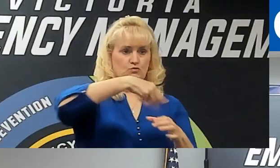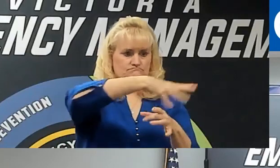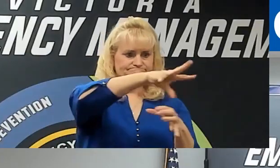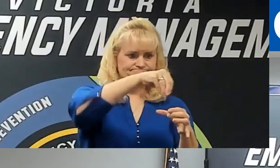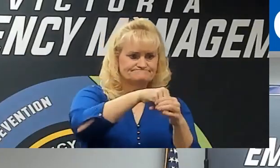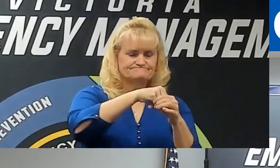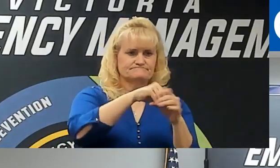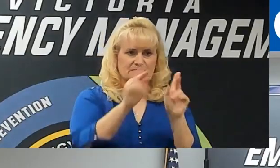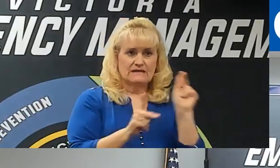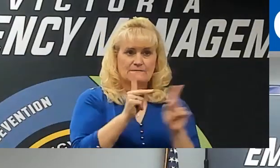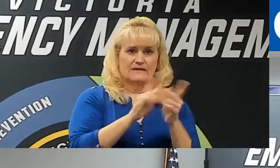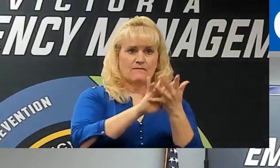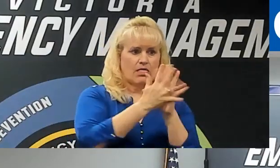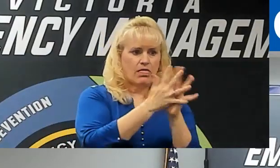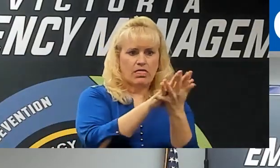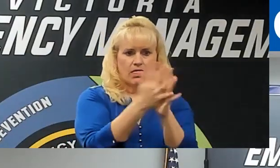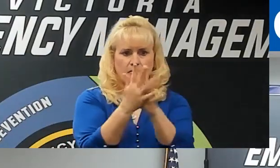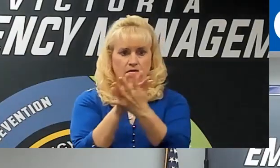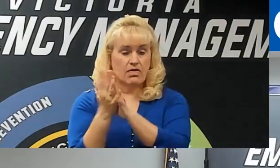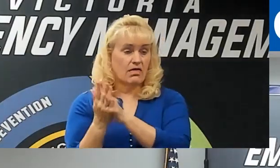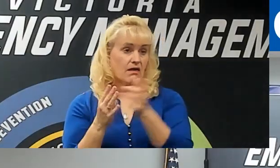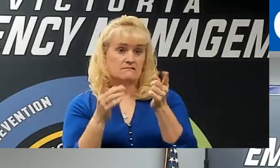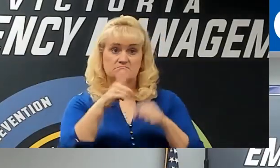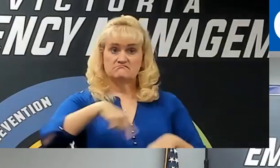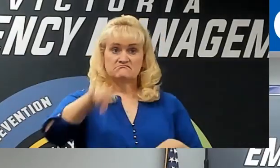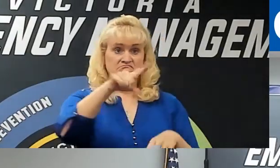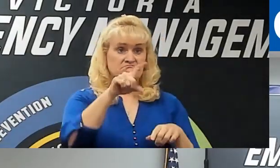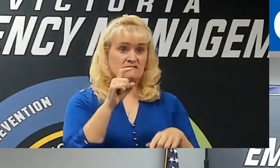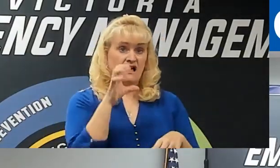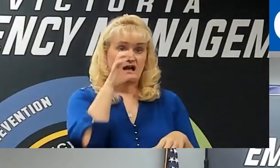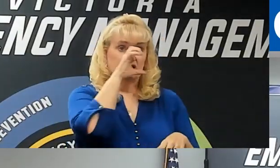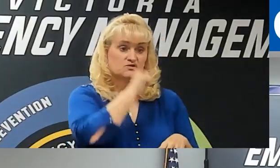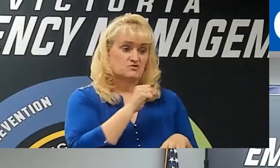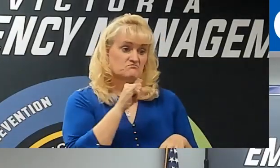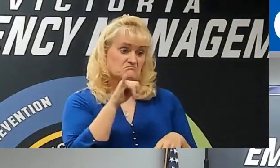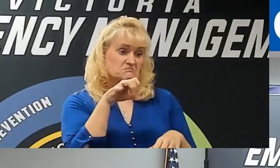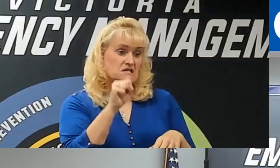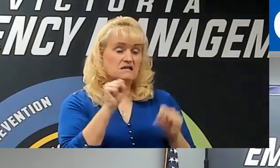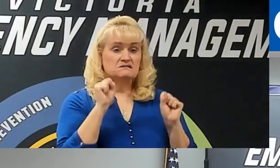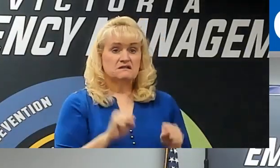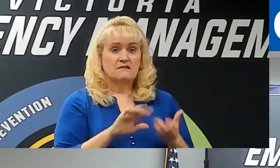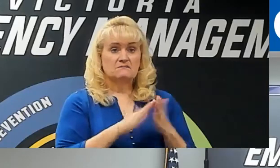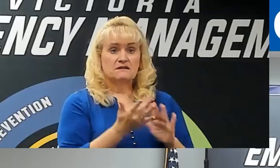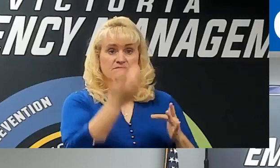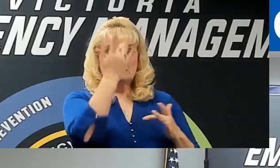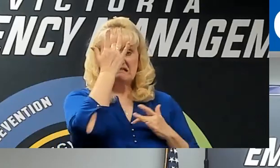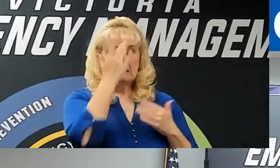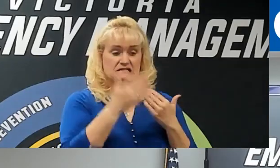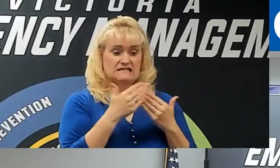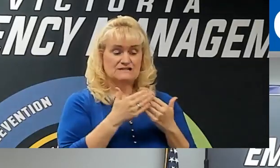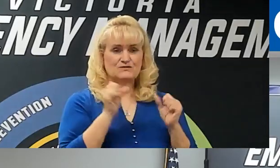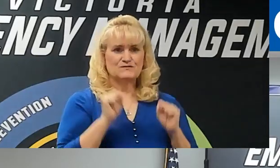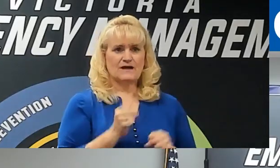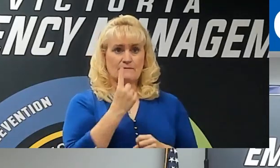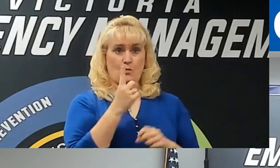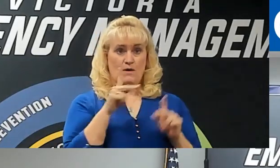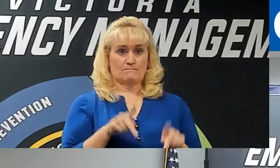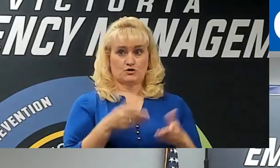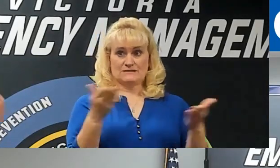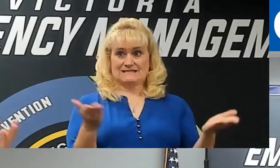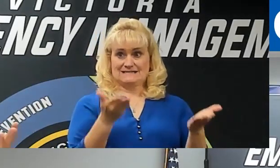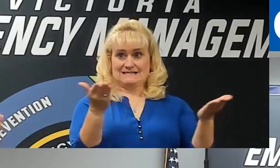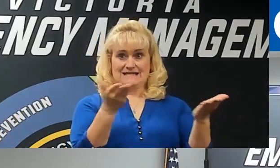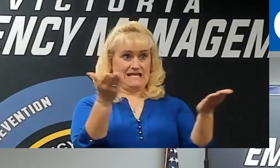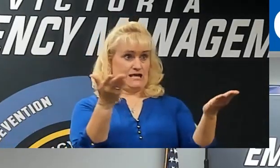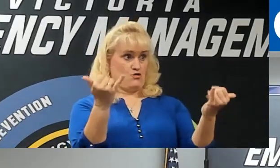need to think about the fact that you probably, or not probably, but you very potentially could get this disease. There could be one person in this room right now, and it may spread to